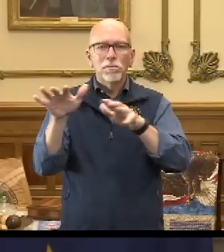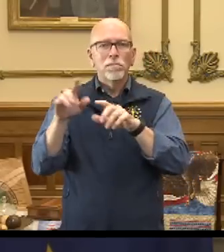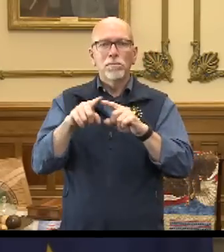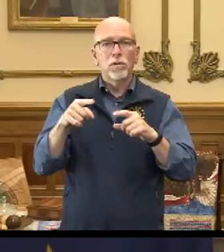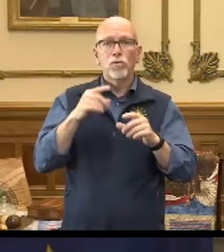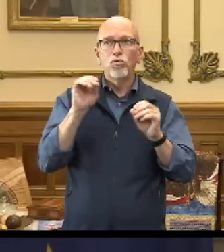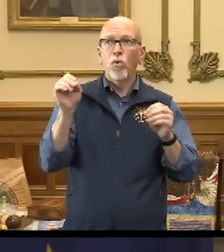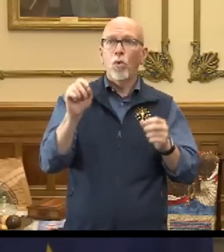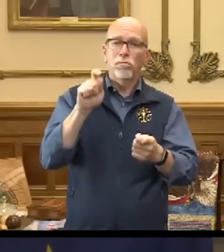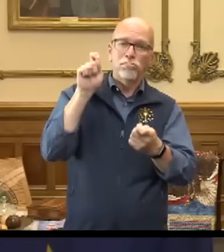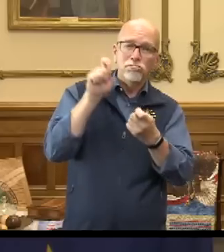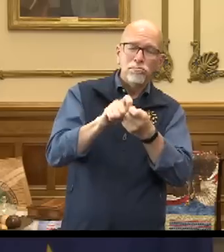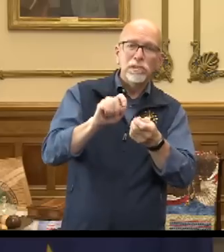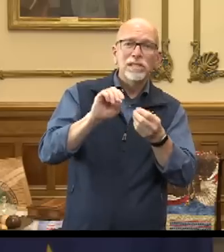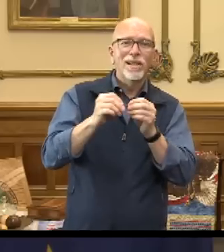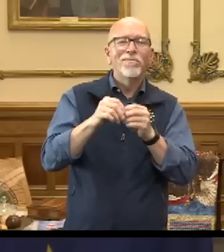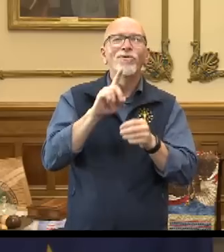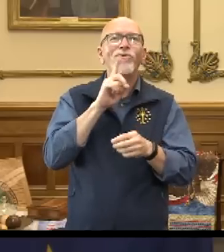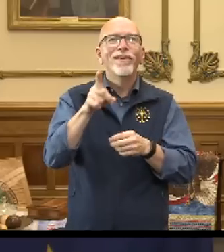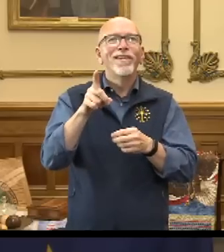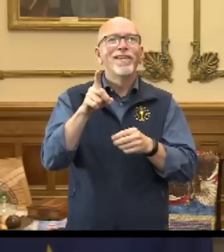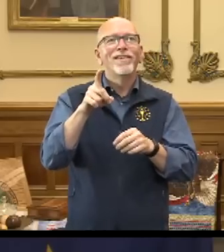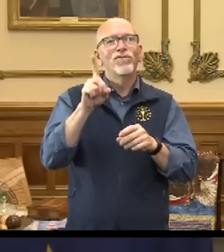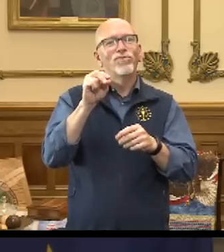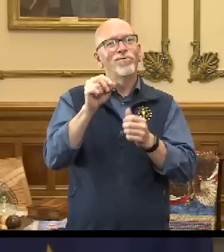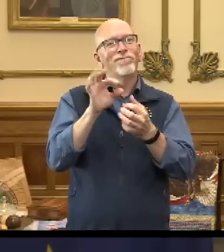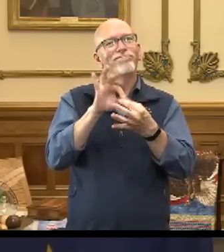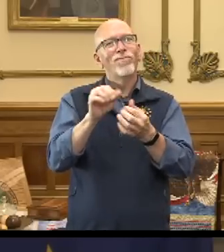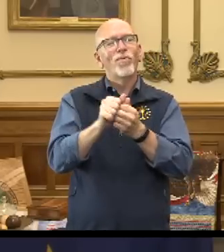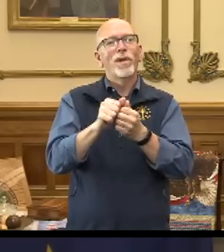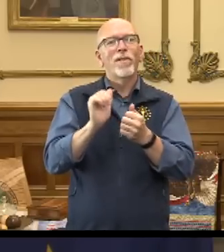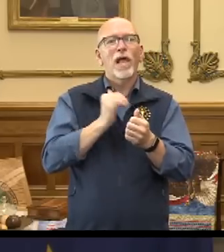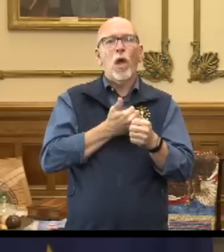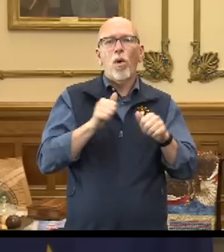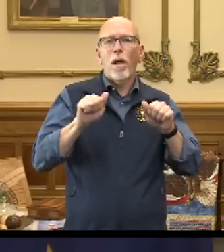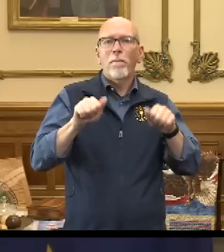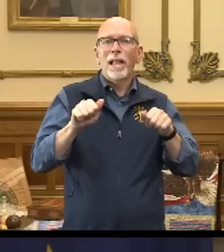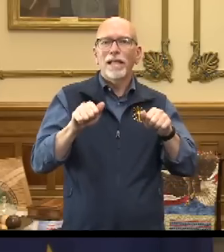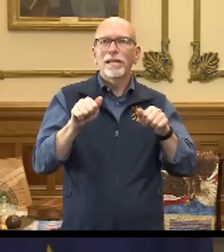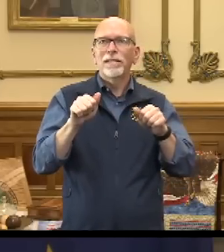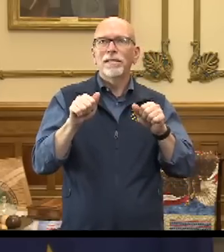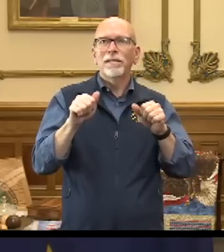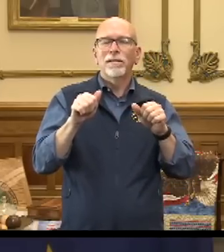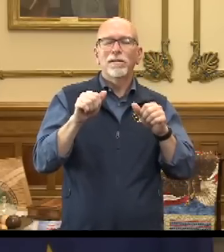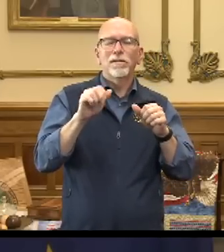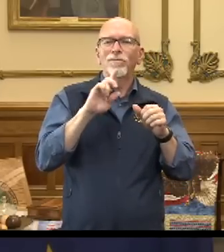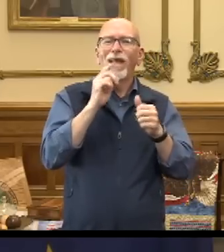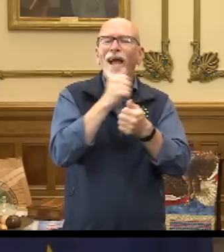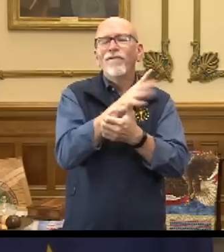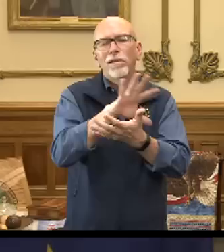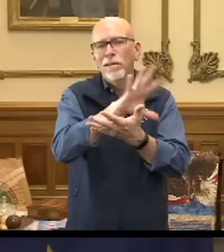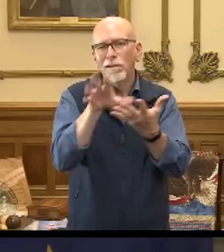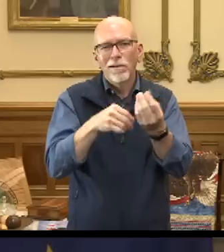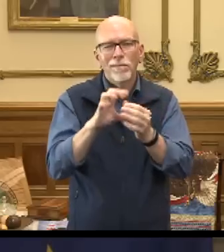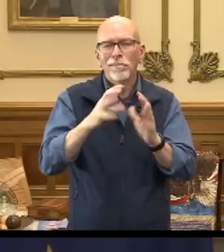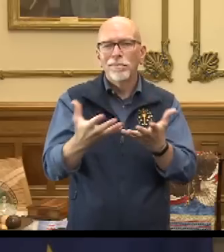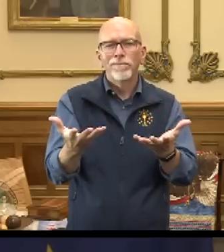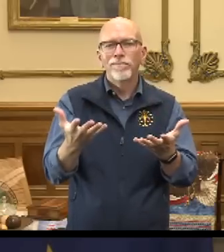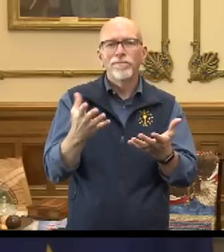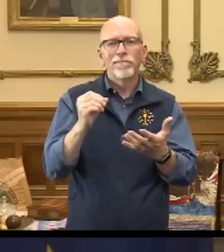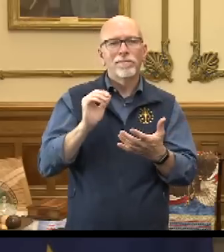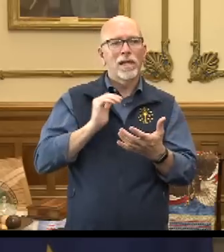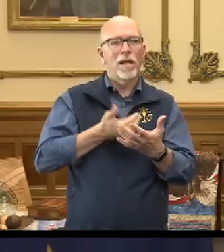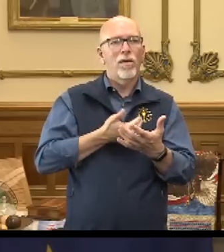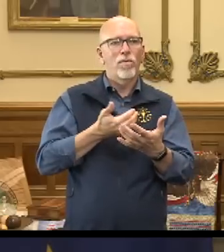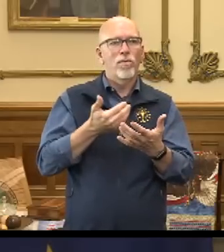up. This has to do with capacity, indicators, all the above, really, and